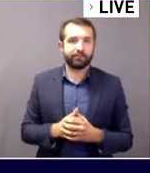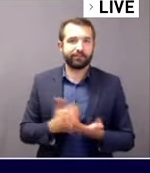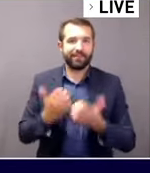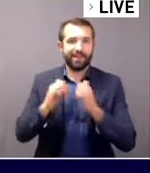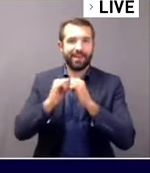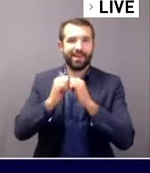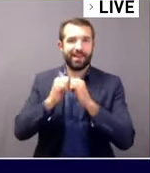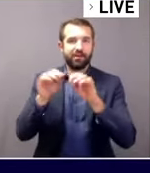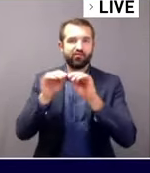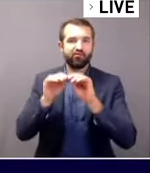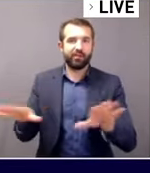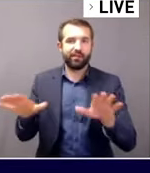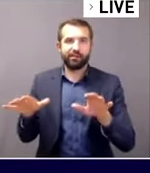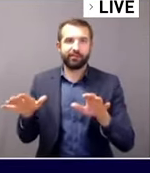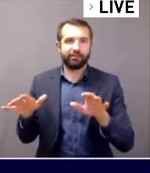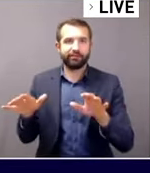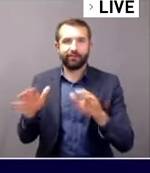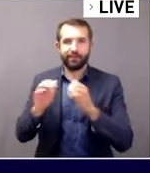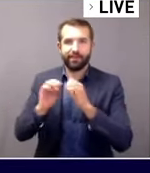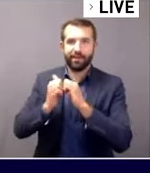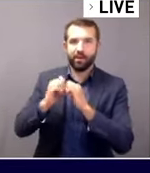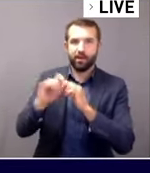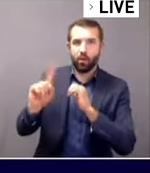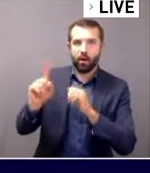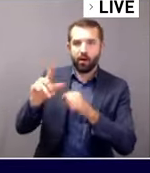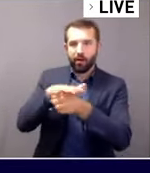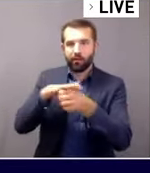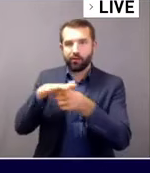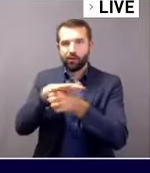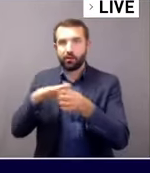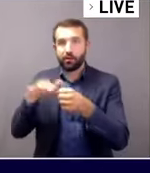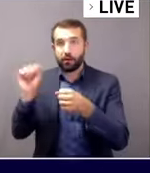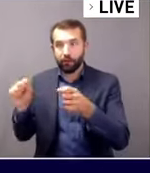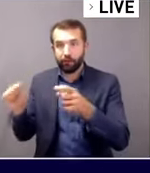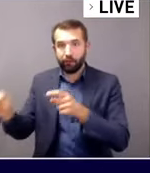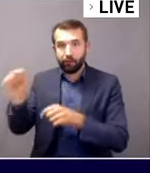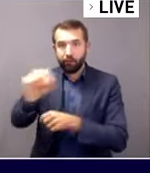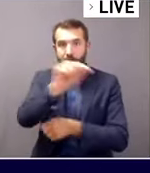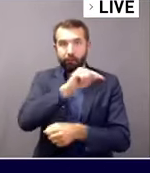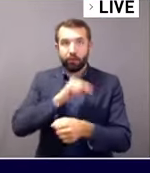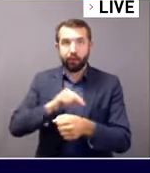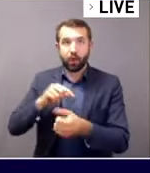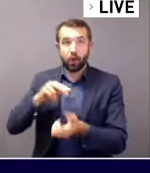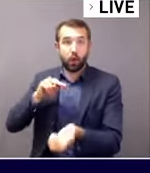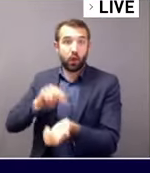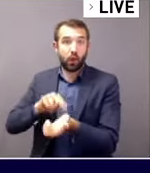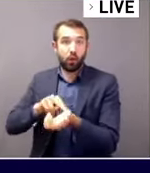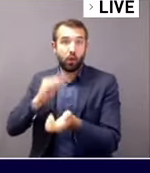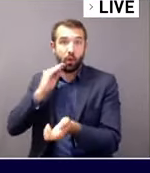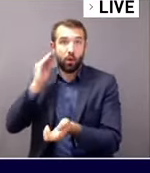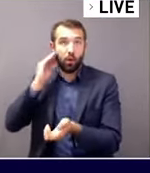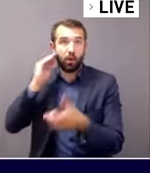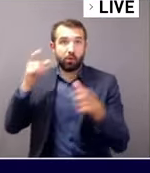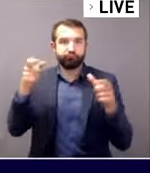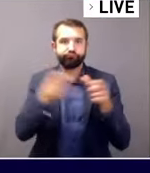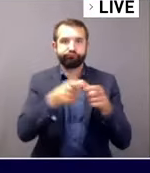spread essentially over a county as opposed to a nursing facility, which is discrete and generally more